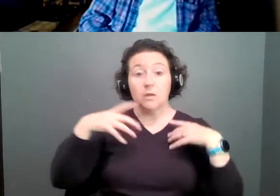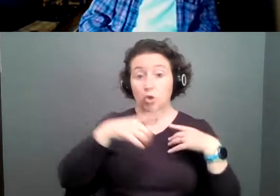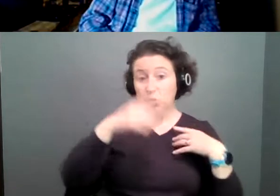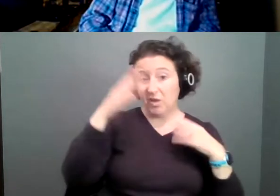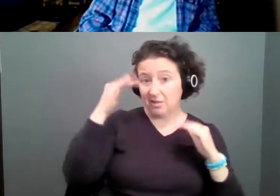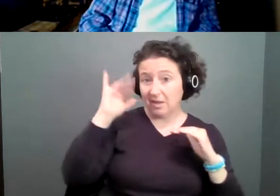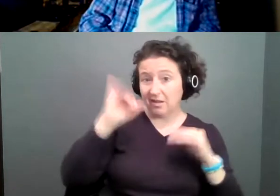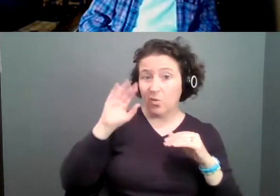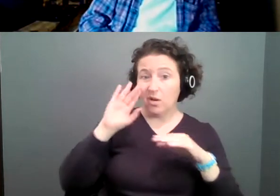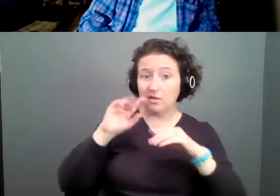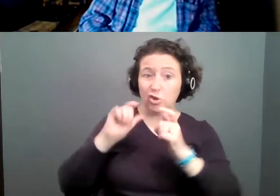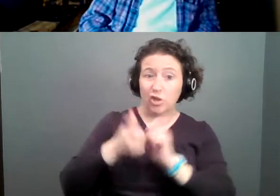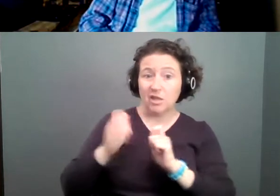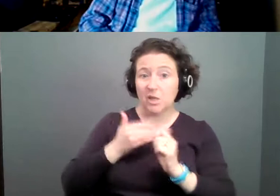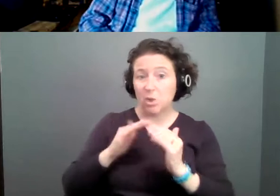things in our community?